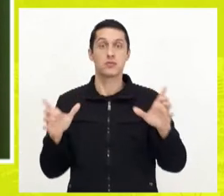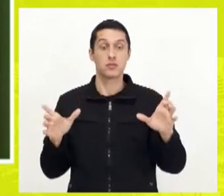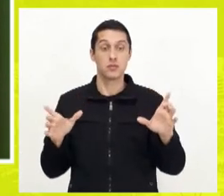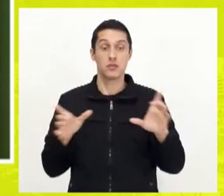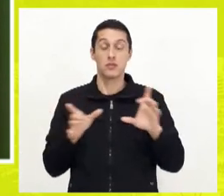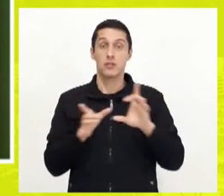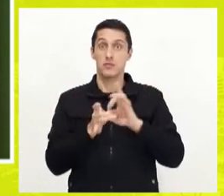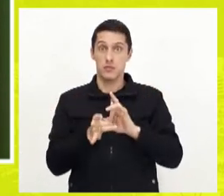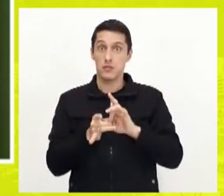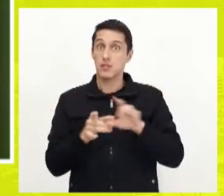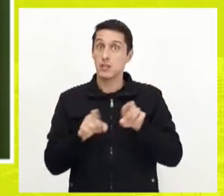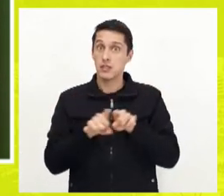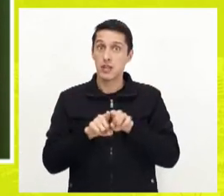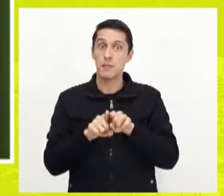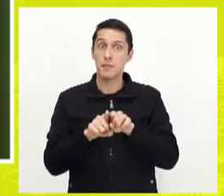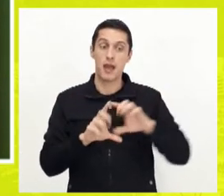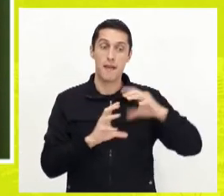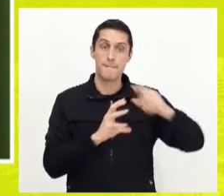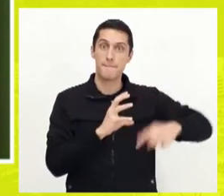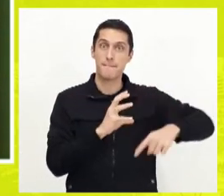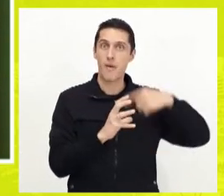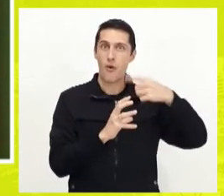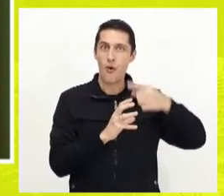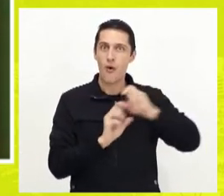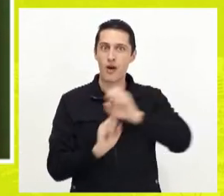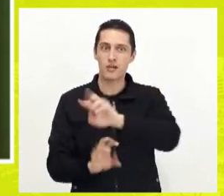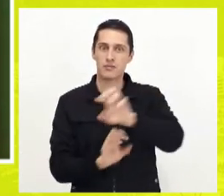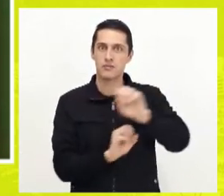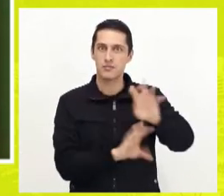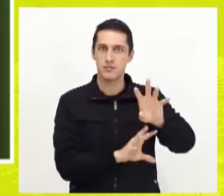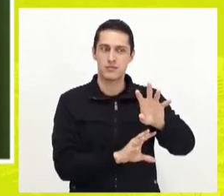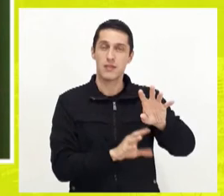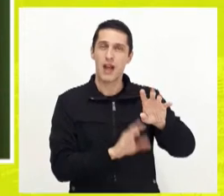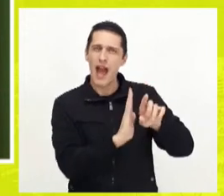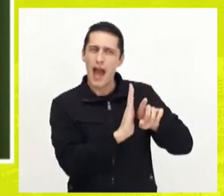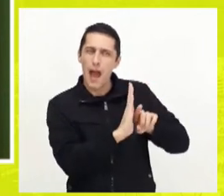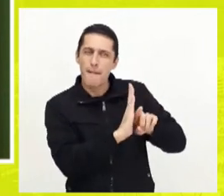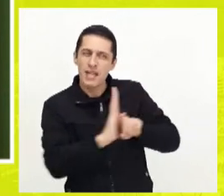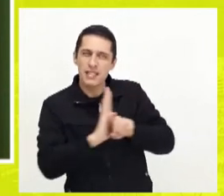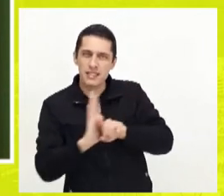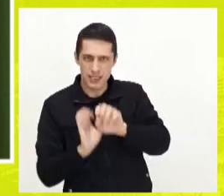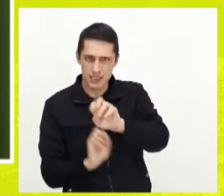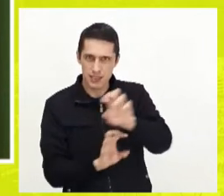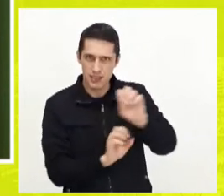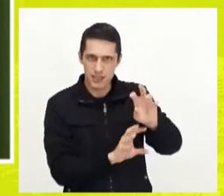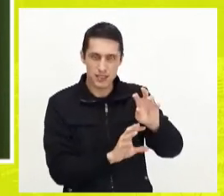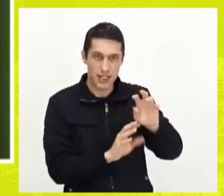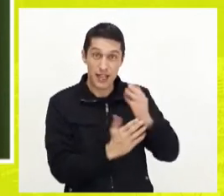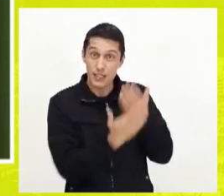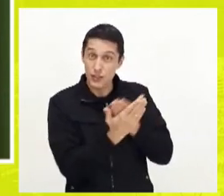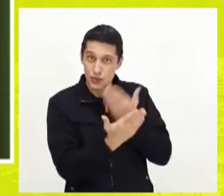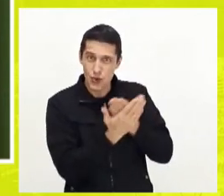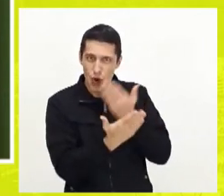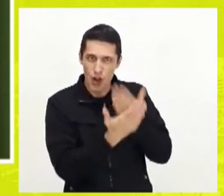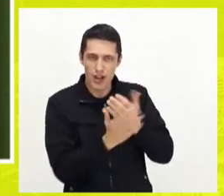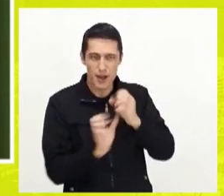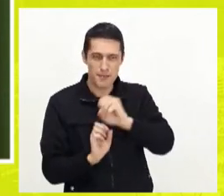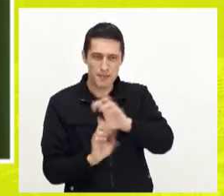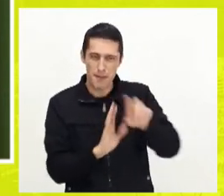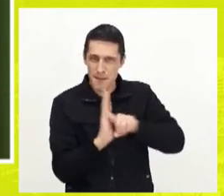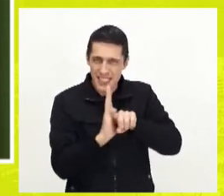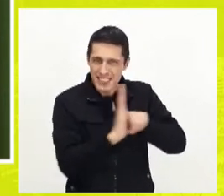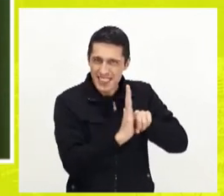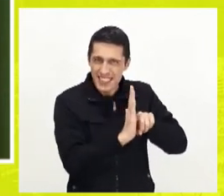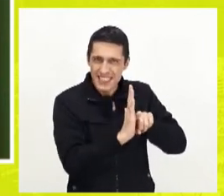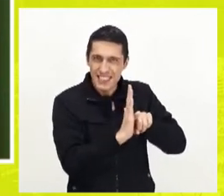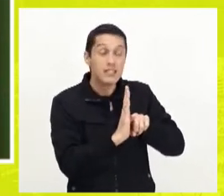and and and link it to the academic world we have very few academic research bringing evidence on the best